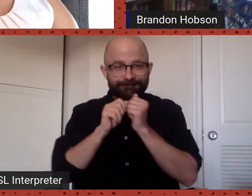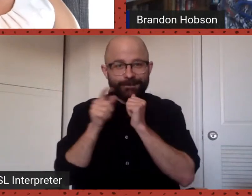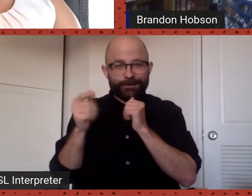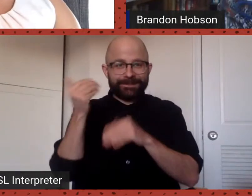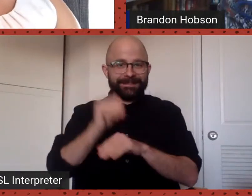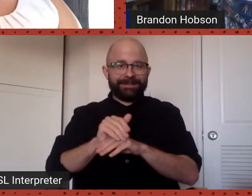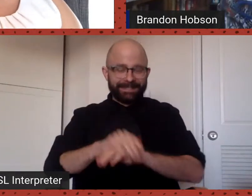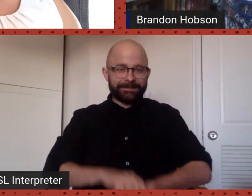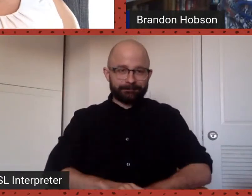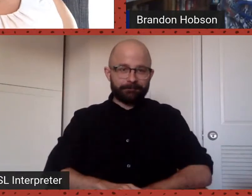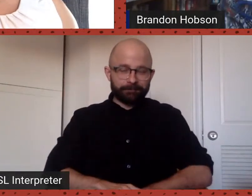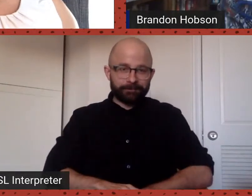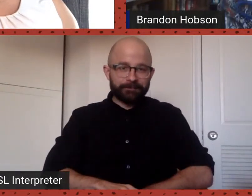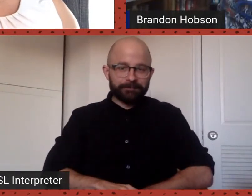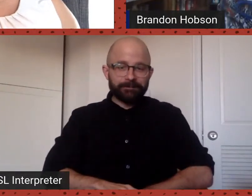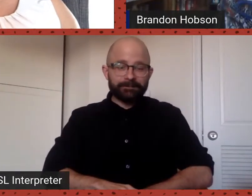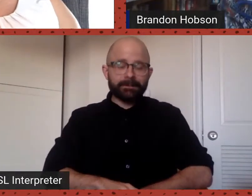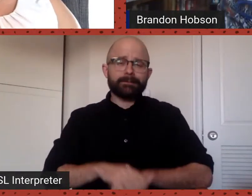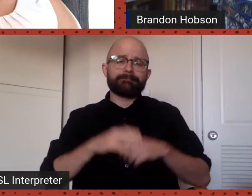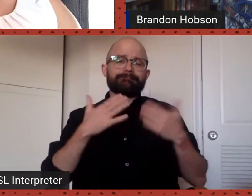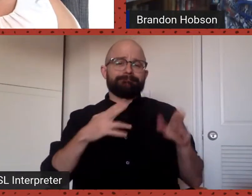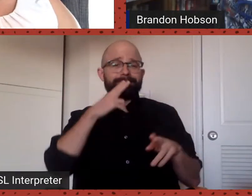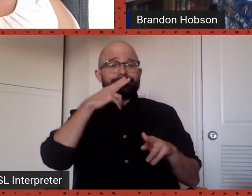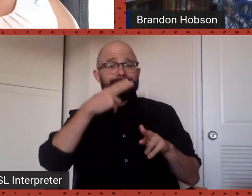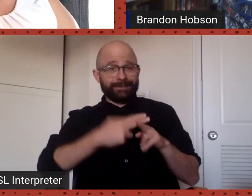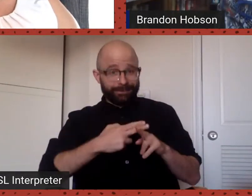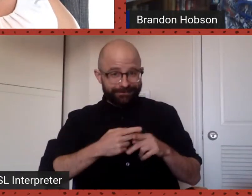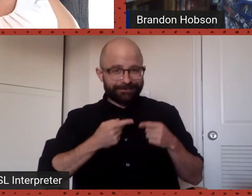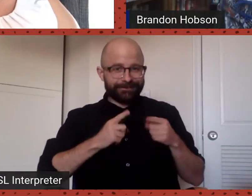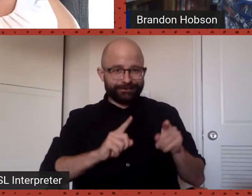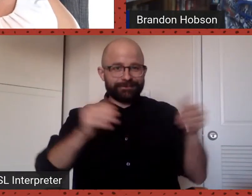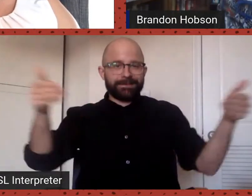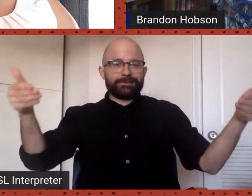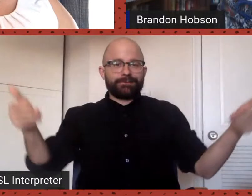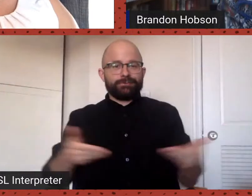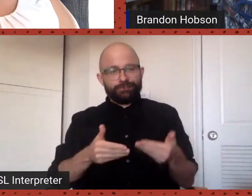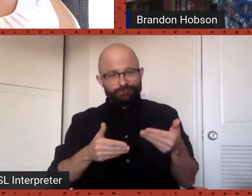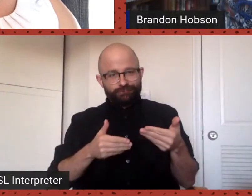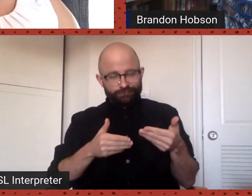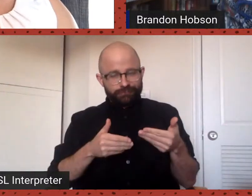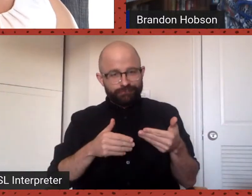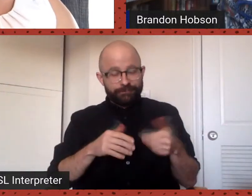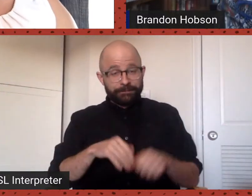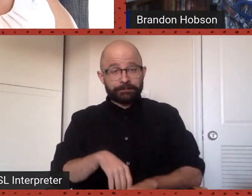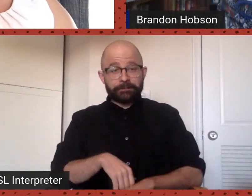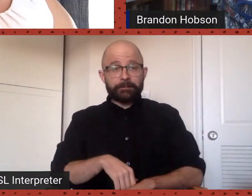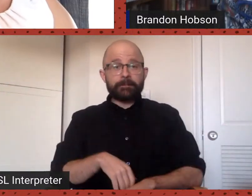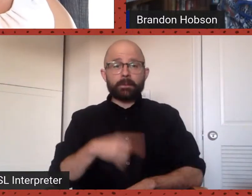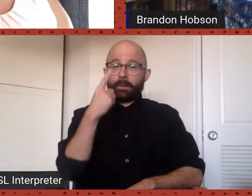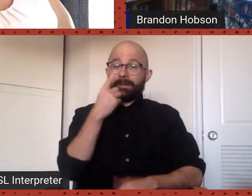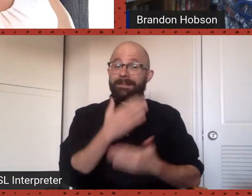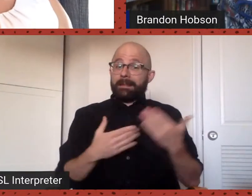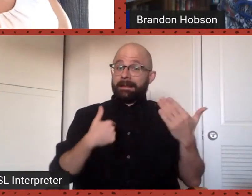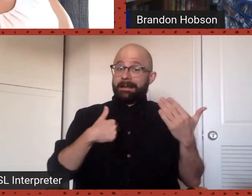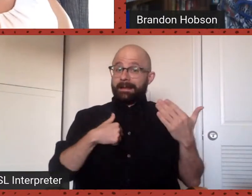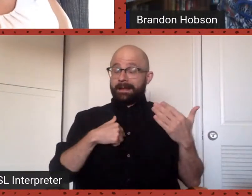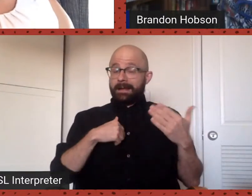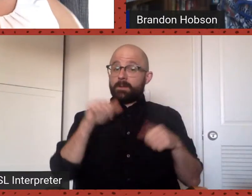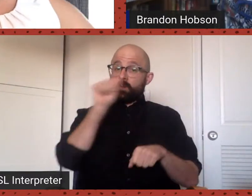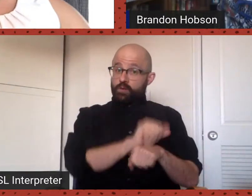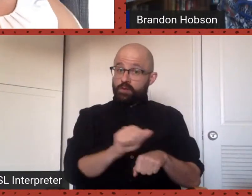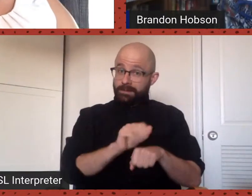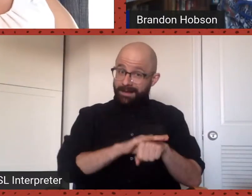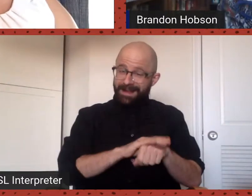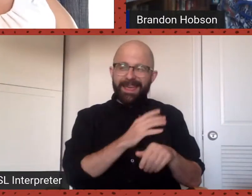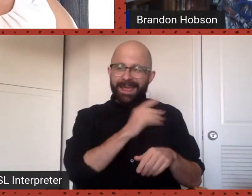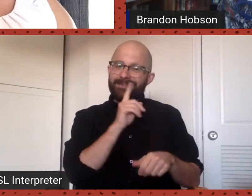evening. As was mentioned during the introduction, one of the things that I'm working on and actually